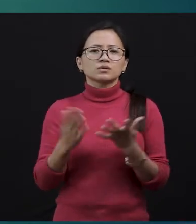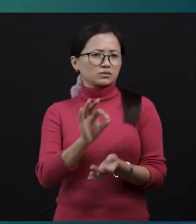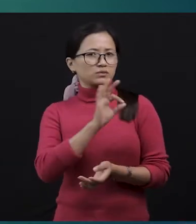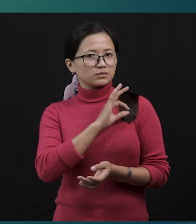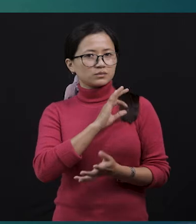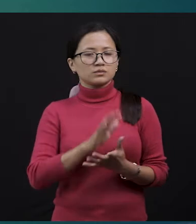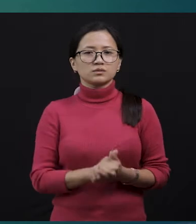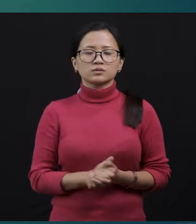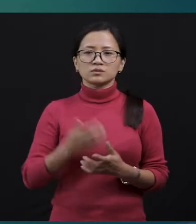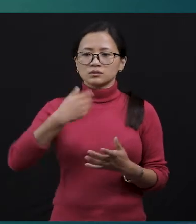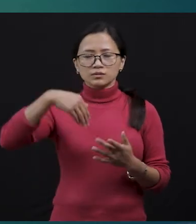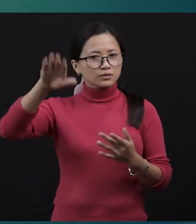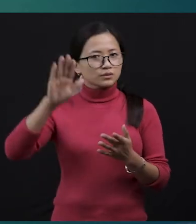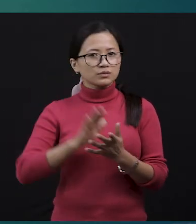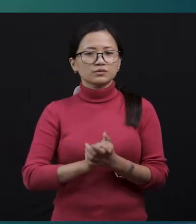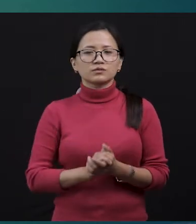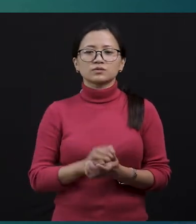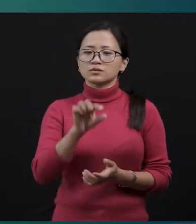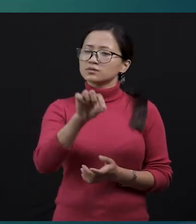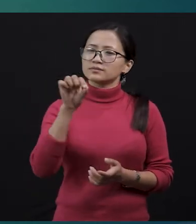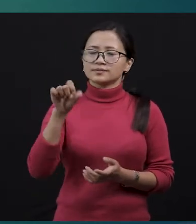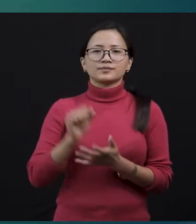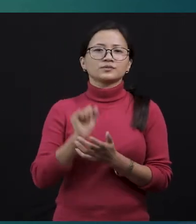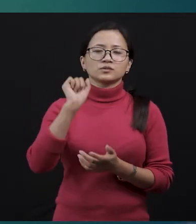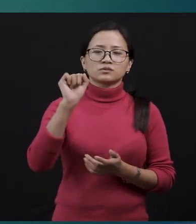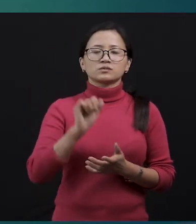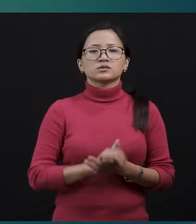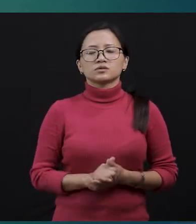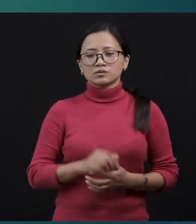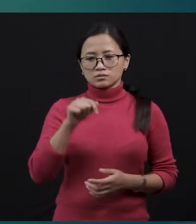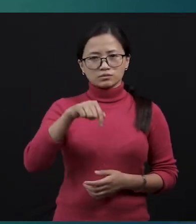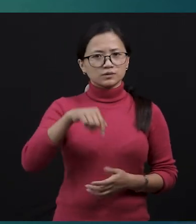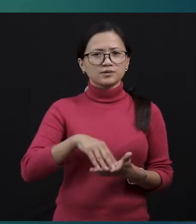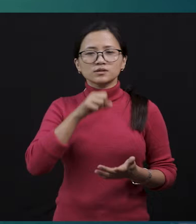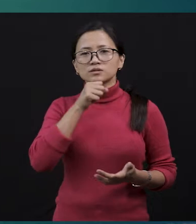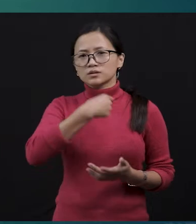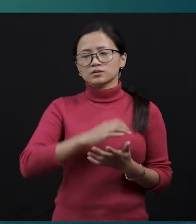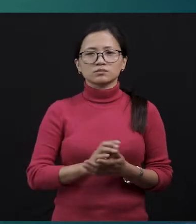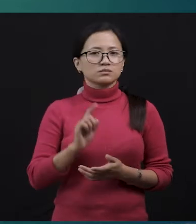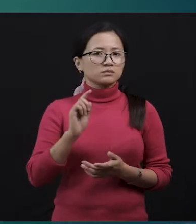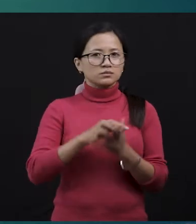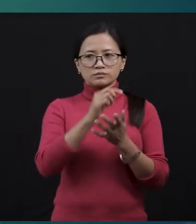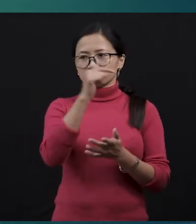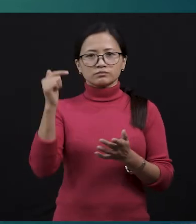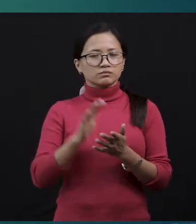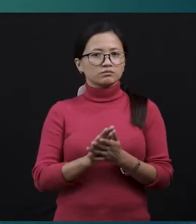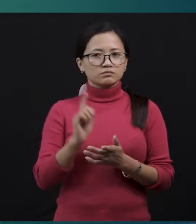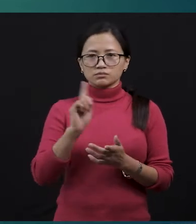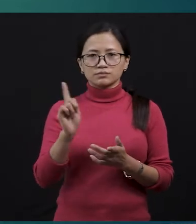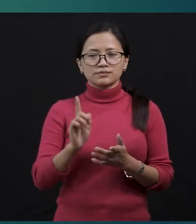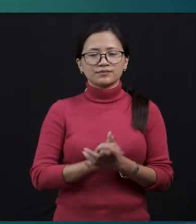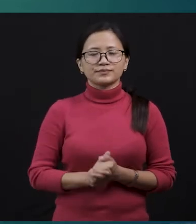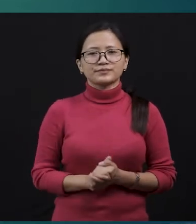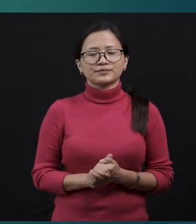is. So you can always go for your choice. But at this age, you should not take inspiration from negative inspiration like this,